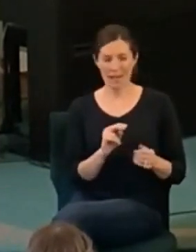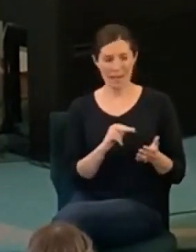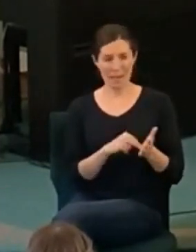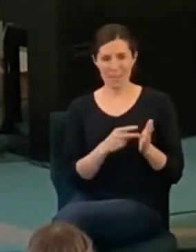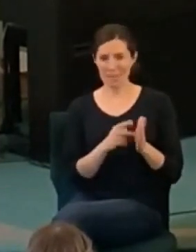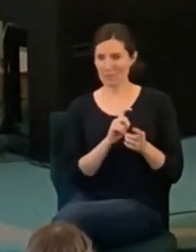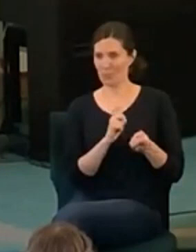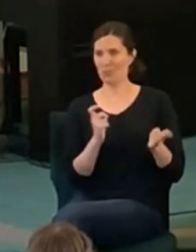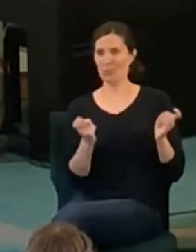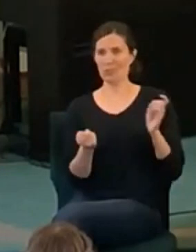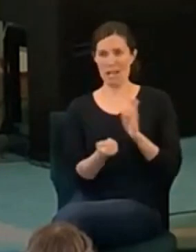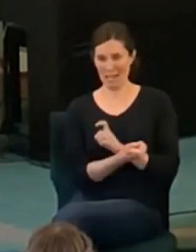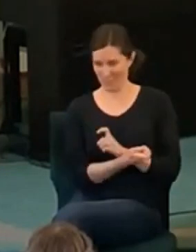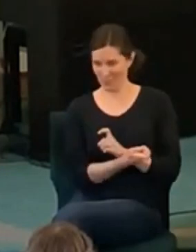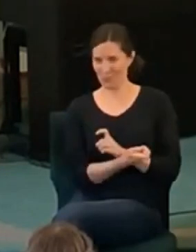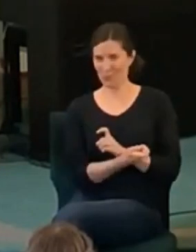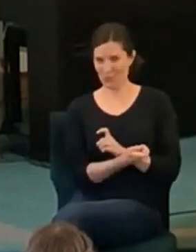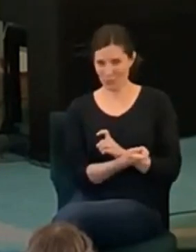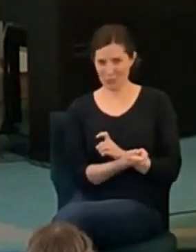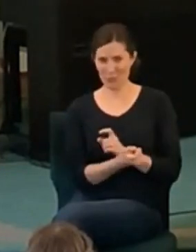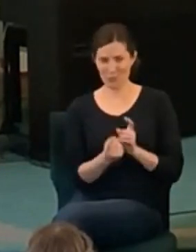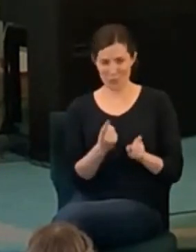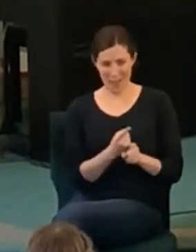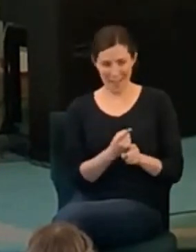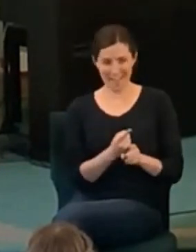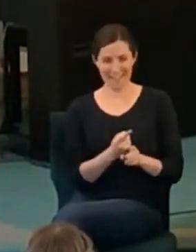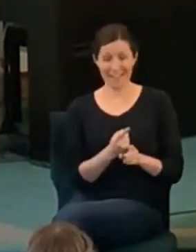Don't return to it ever again.